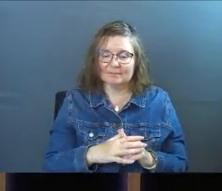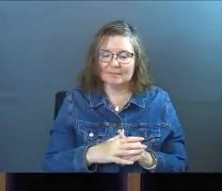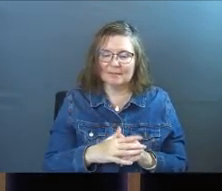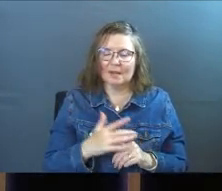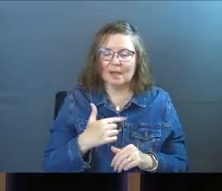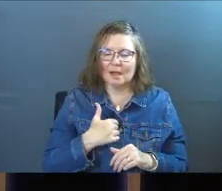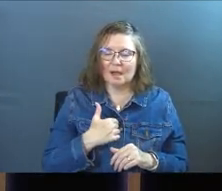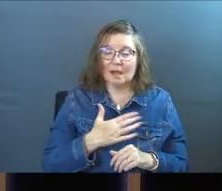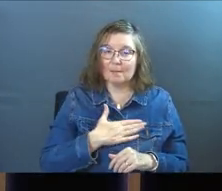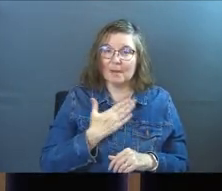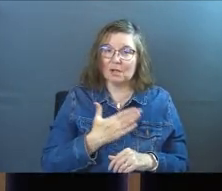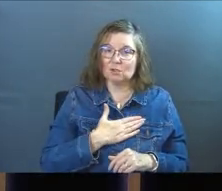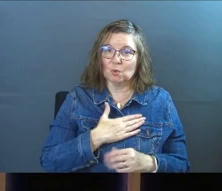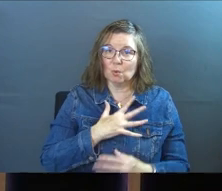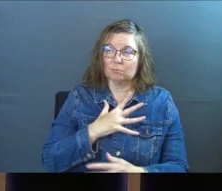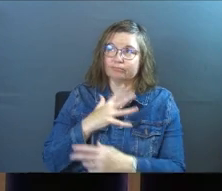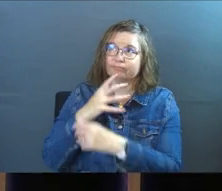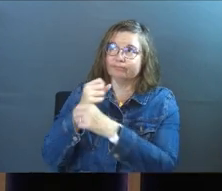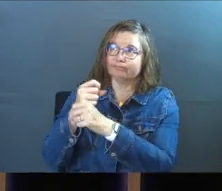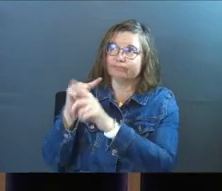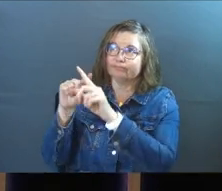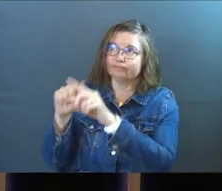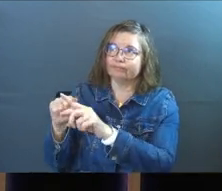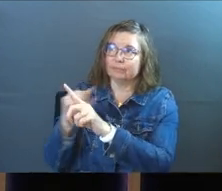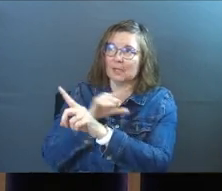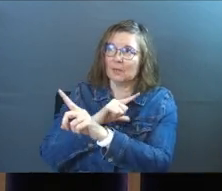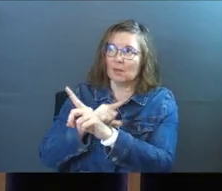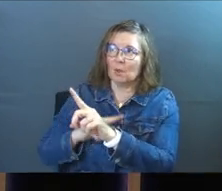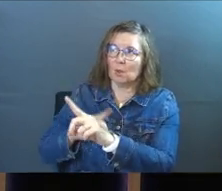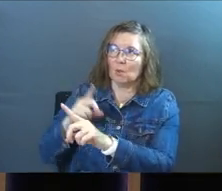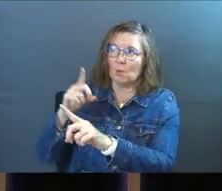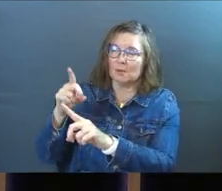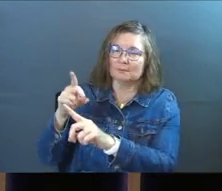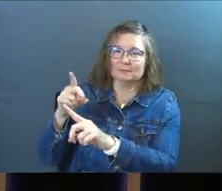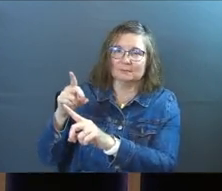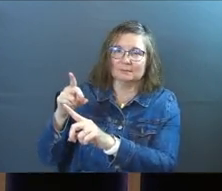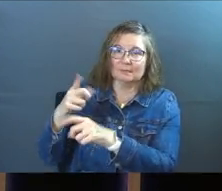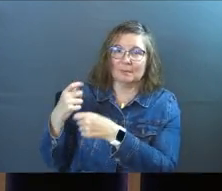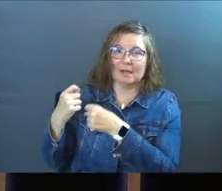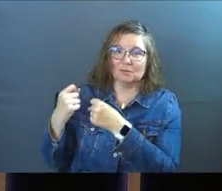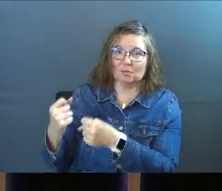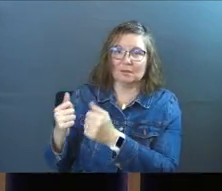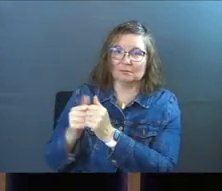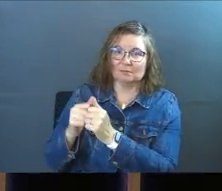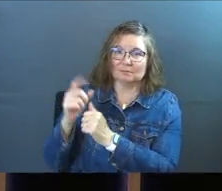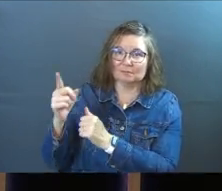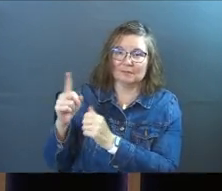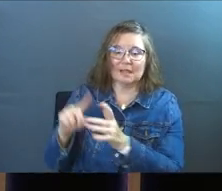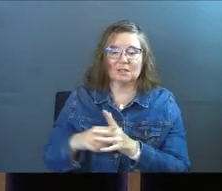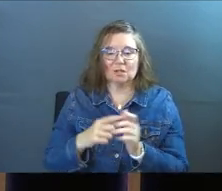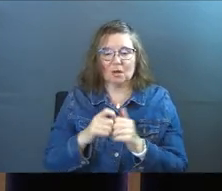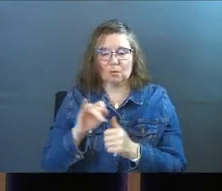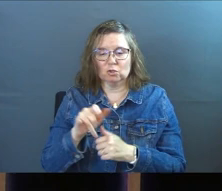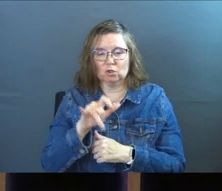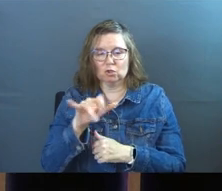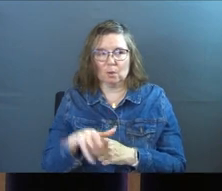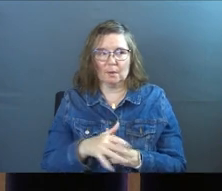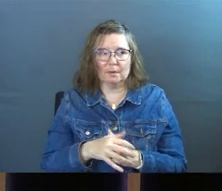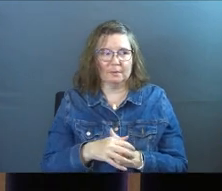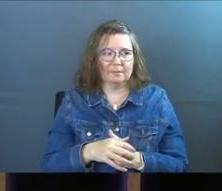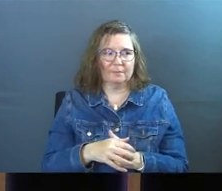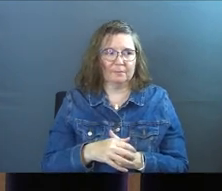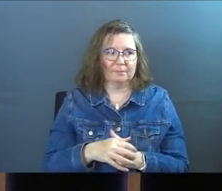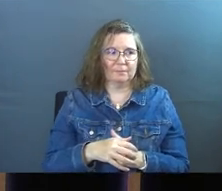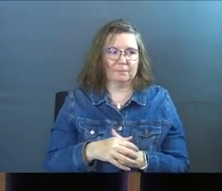He's saying, I put my joy in the Lord and I put my strength in the Lord. So let's start with joy. What's